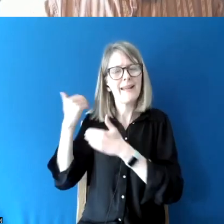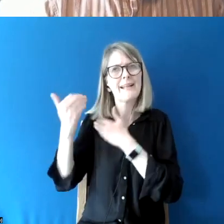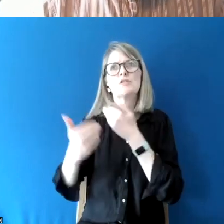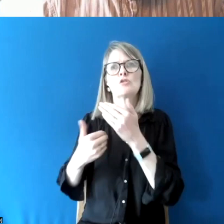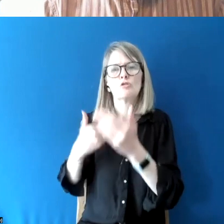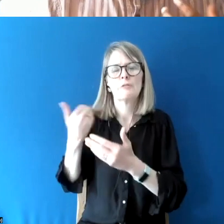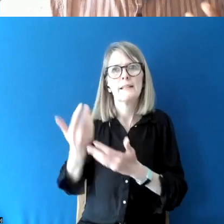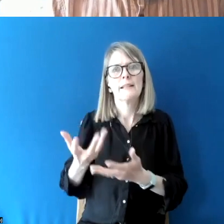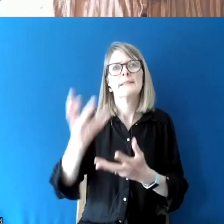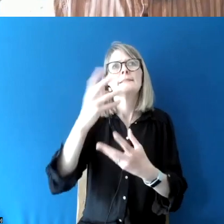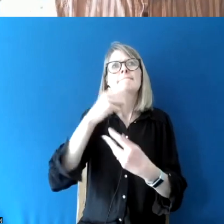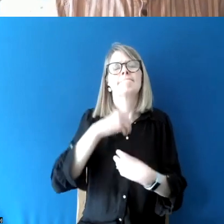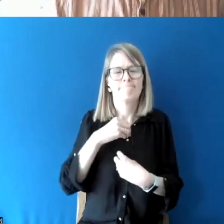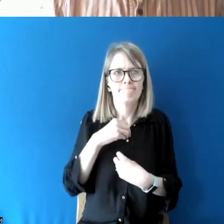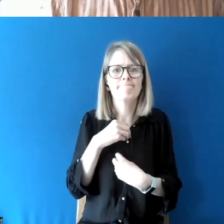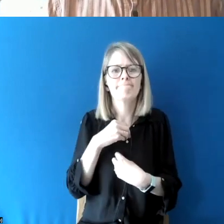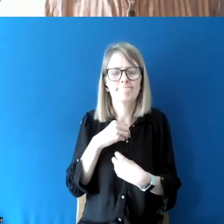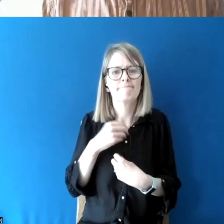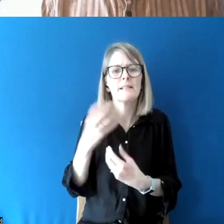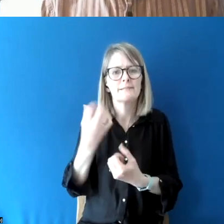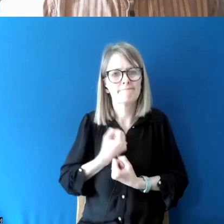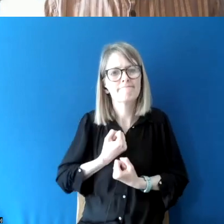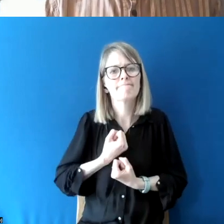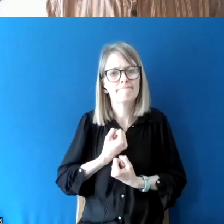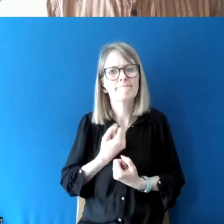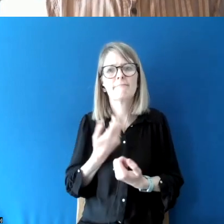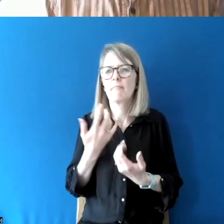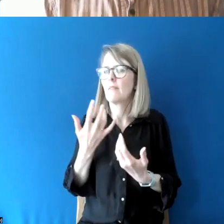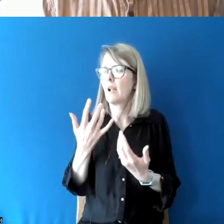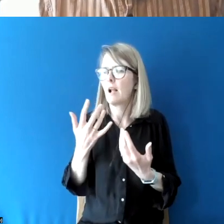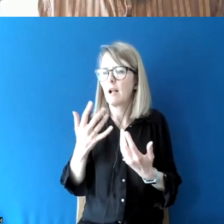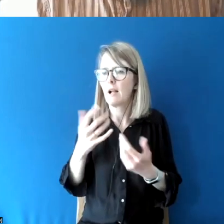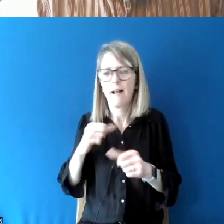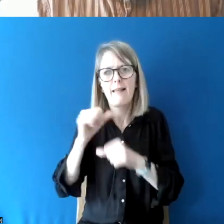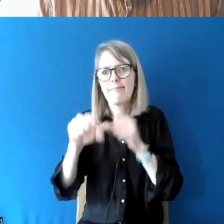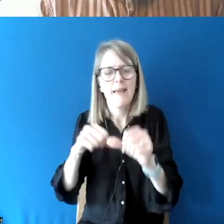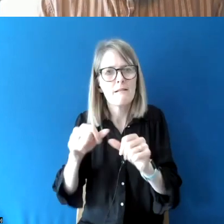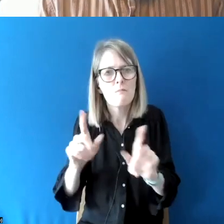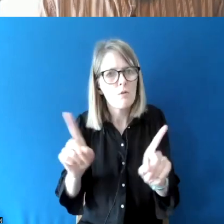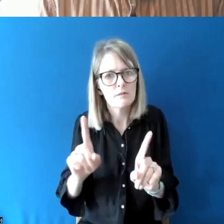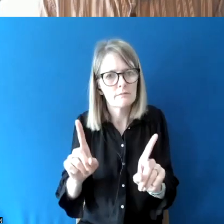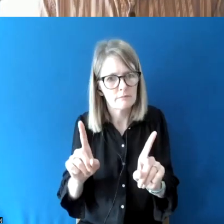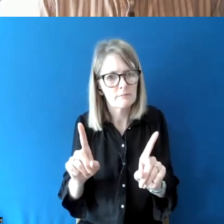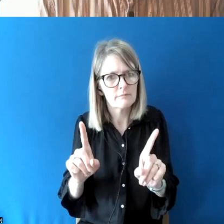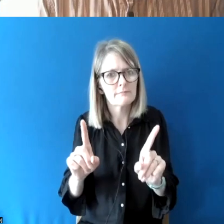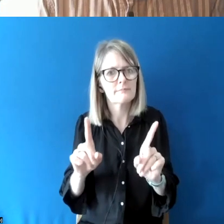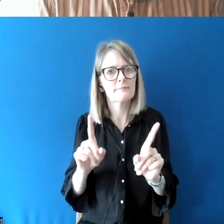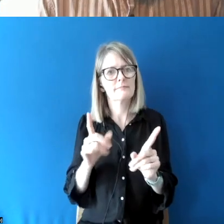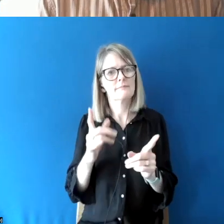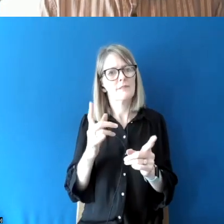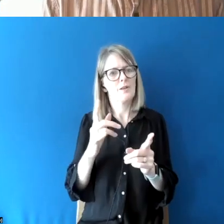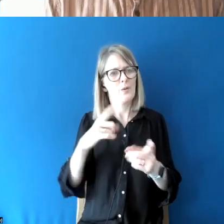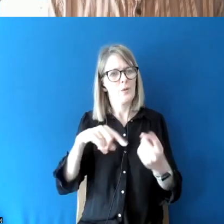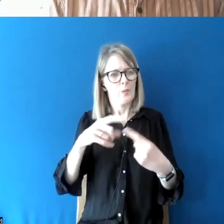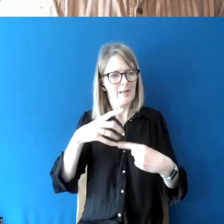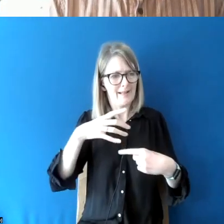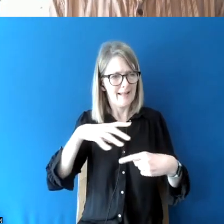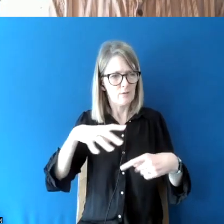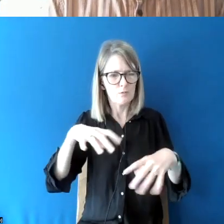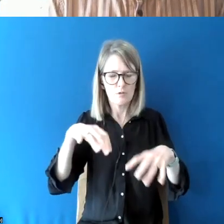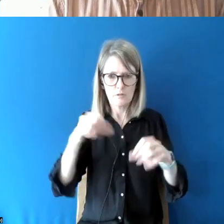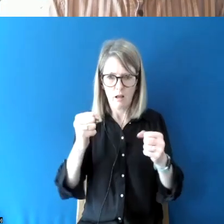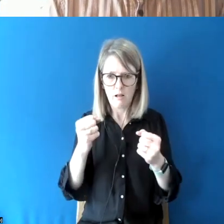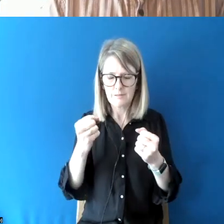to address. And the first and foremost is to actually start acknowledging our